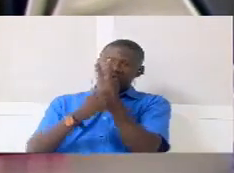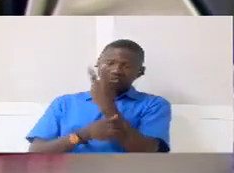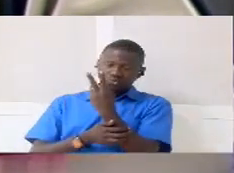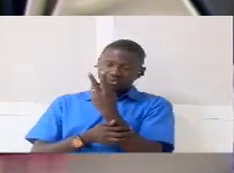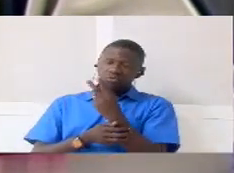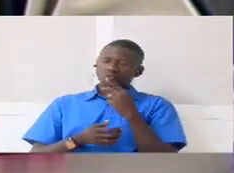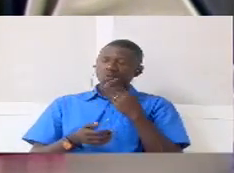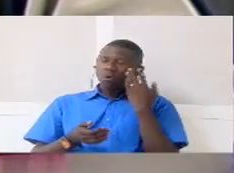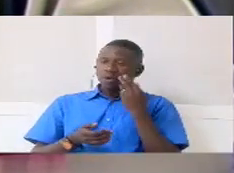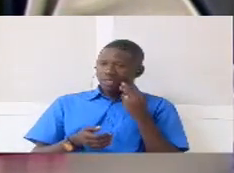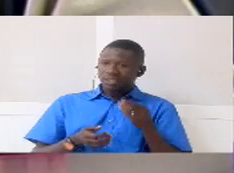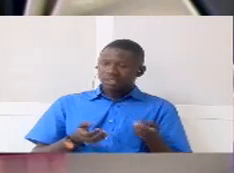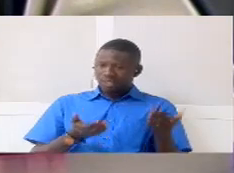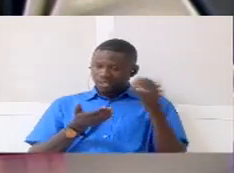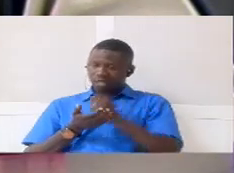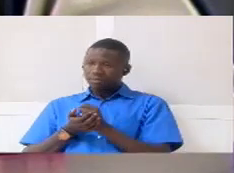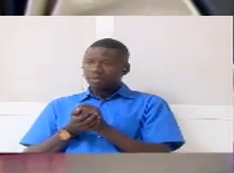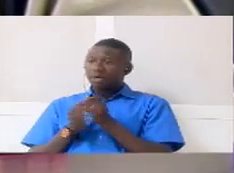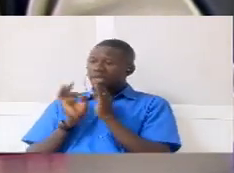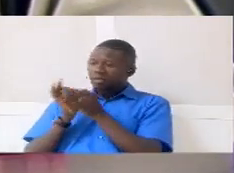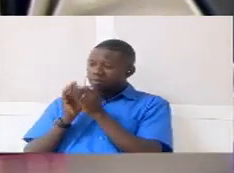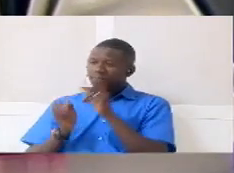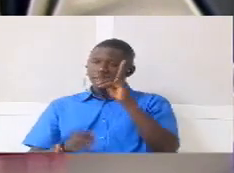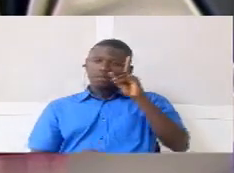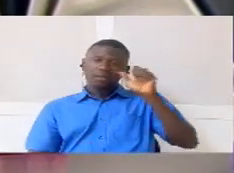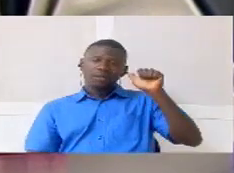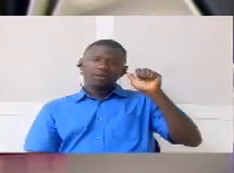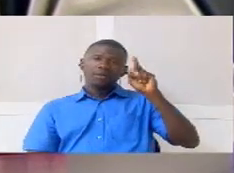When I came and informed David after